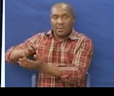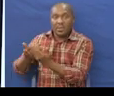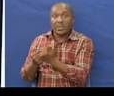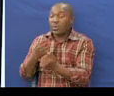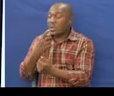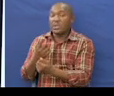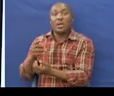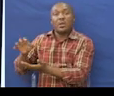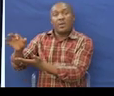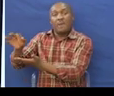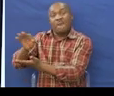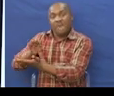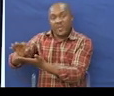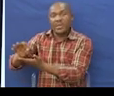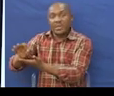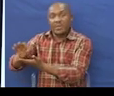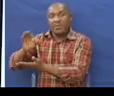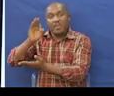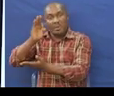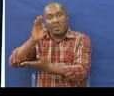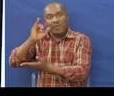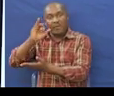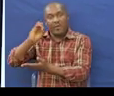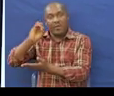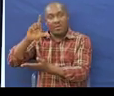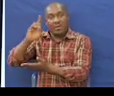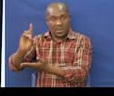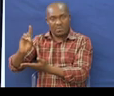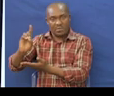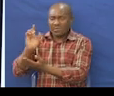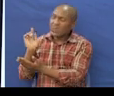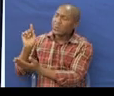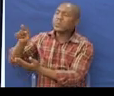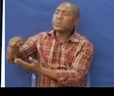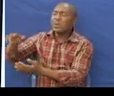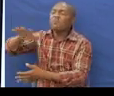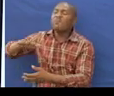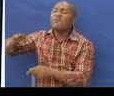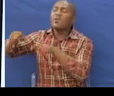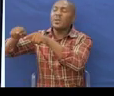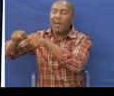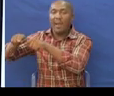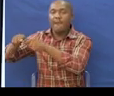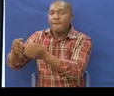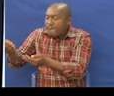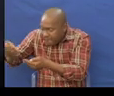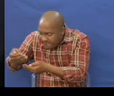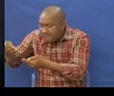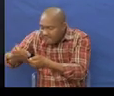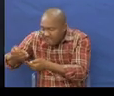research. You as a researcher, you have to go physically in the field and conduct your